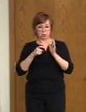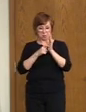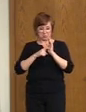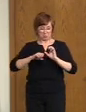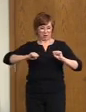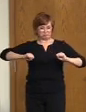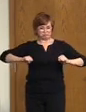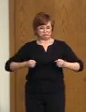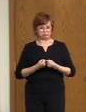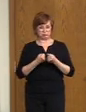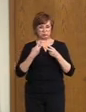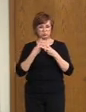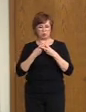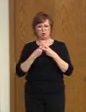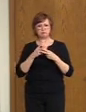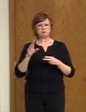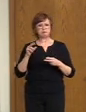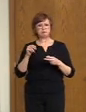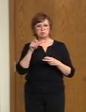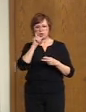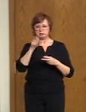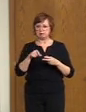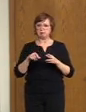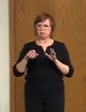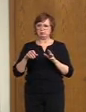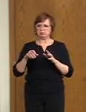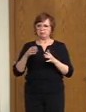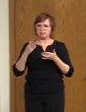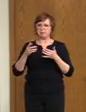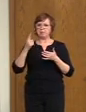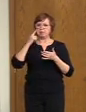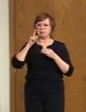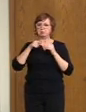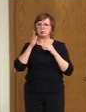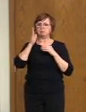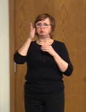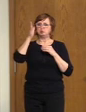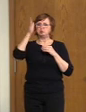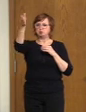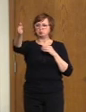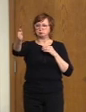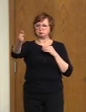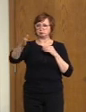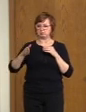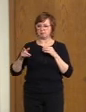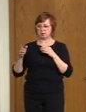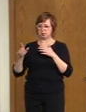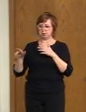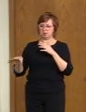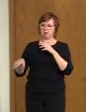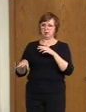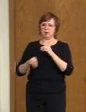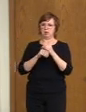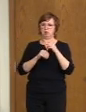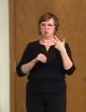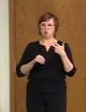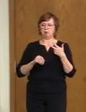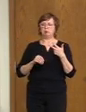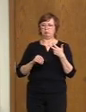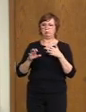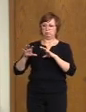to keep our eye on the medium to long term as well, as additional vaccine products potentially are approved for use and become